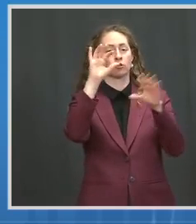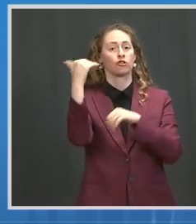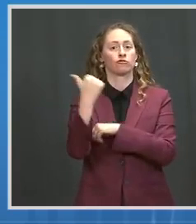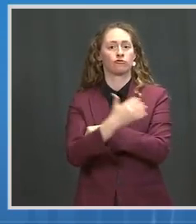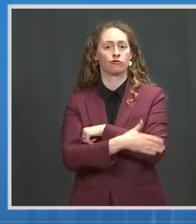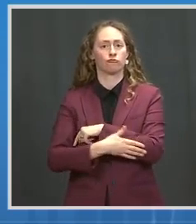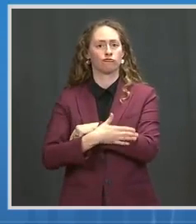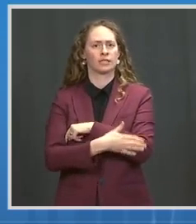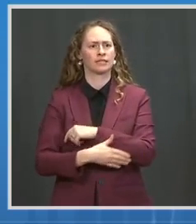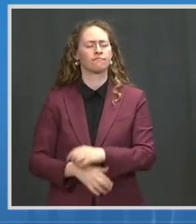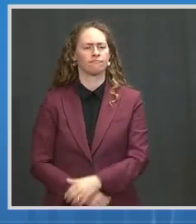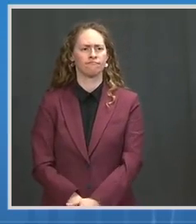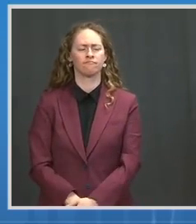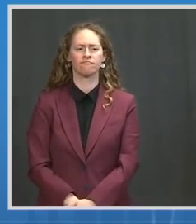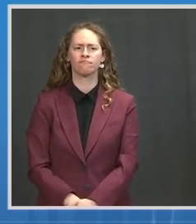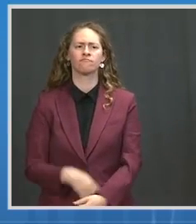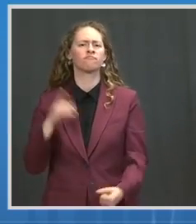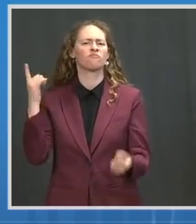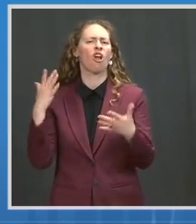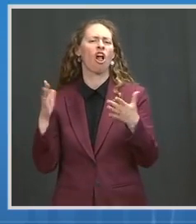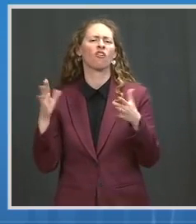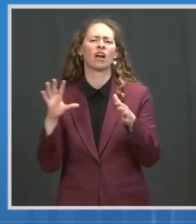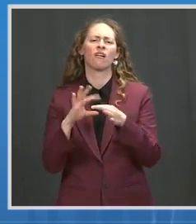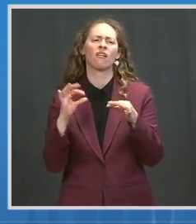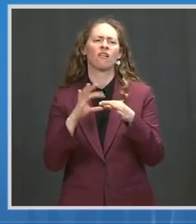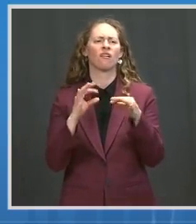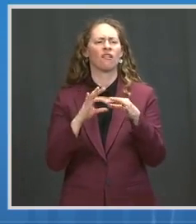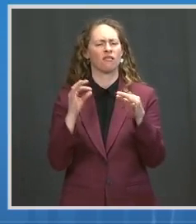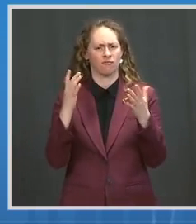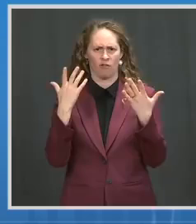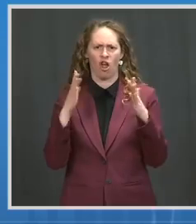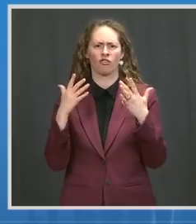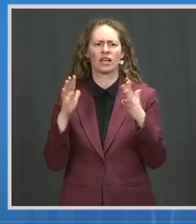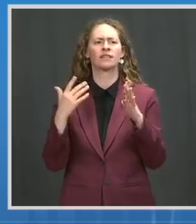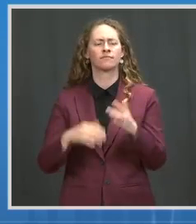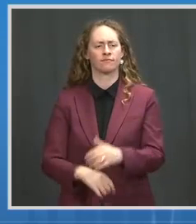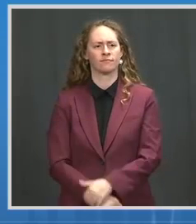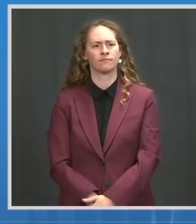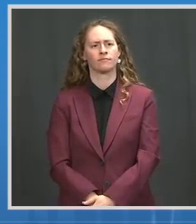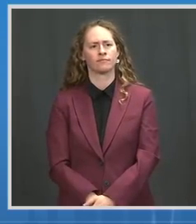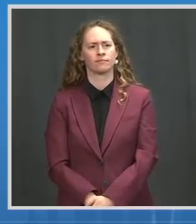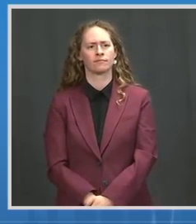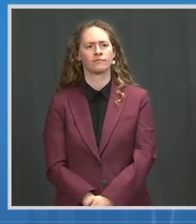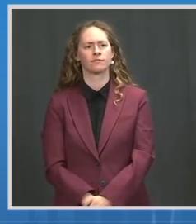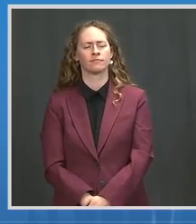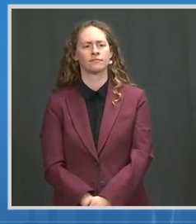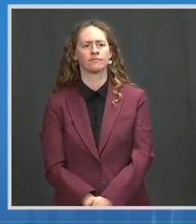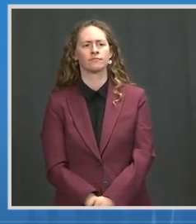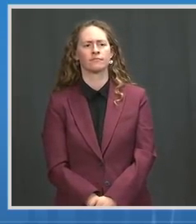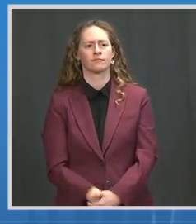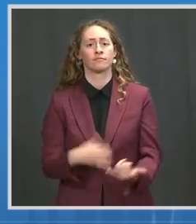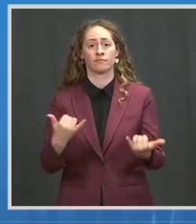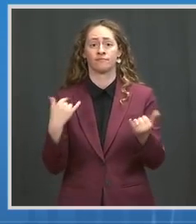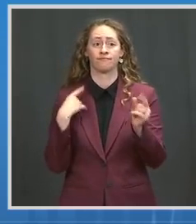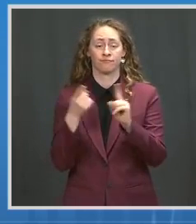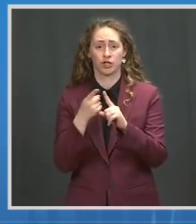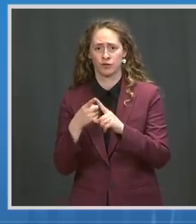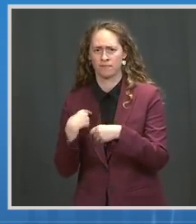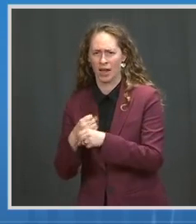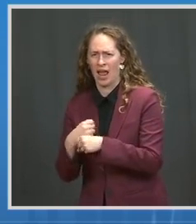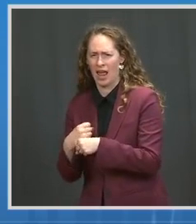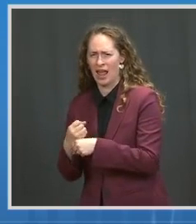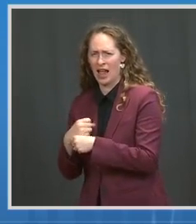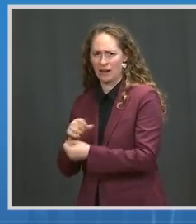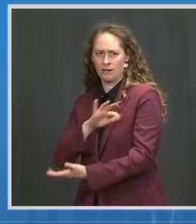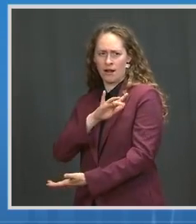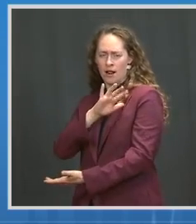said, we are going to make this country a hub of activity of manufacturing, distribution, promotion of vaccines in far greater